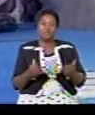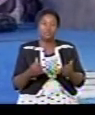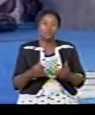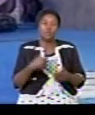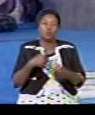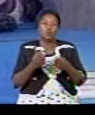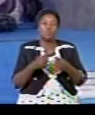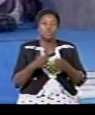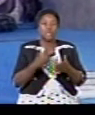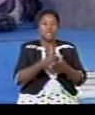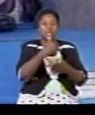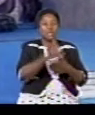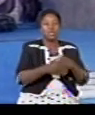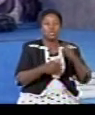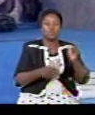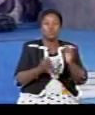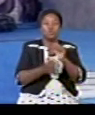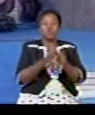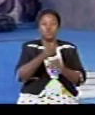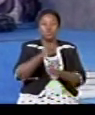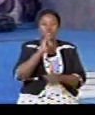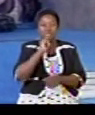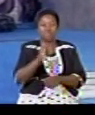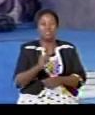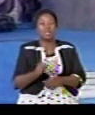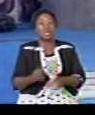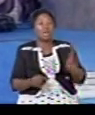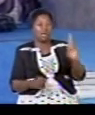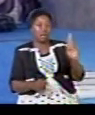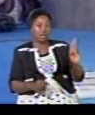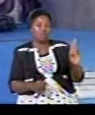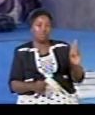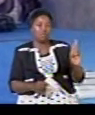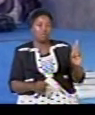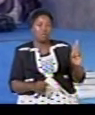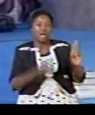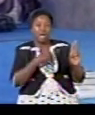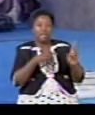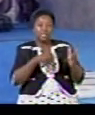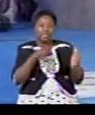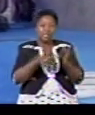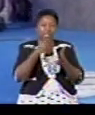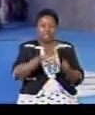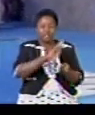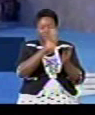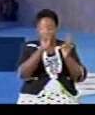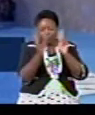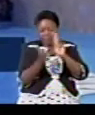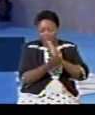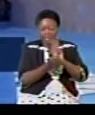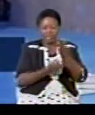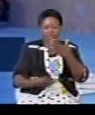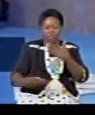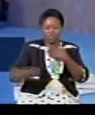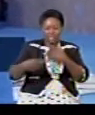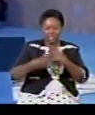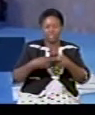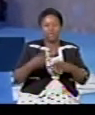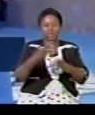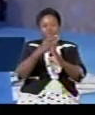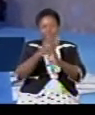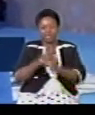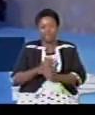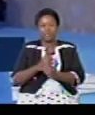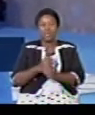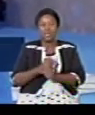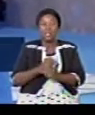next one, which is R. And this is repentant, returnee, receive. This